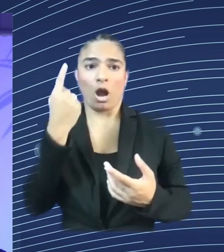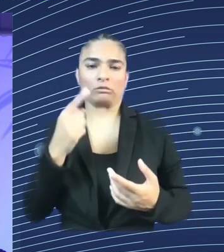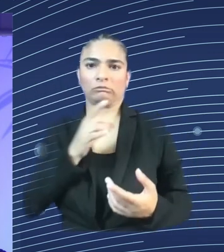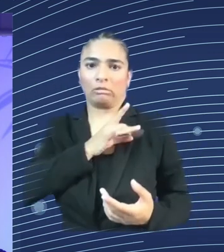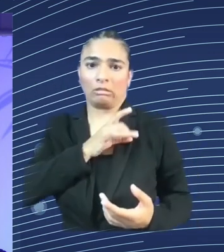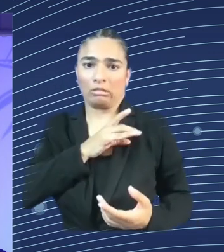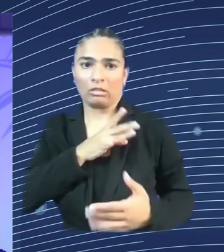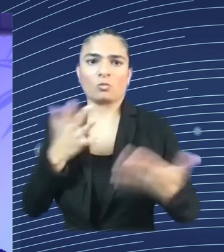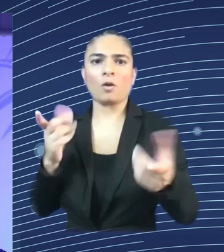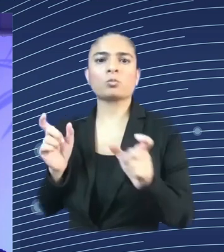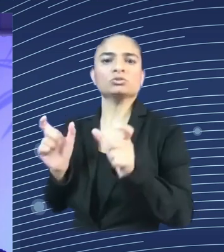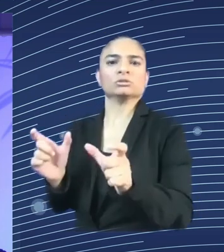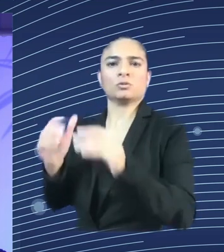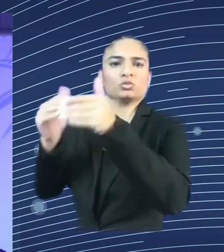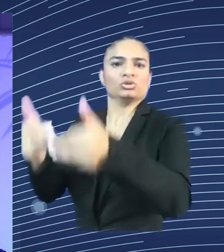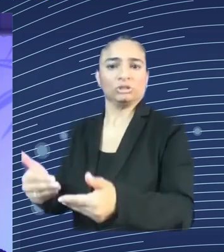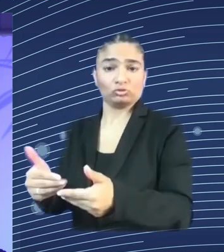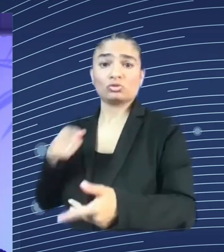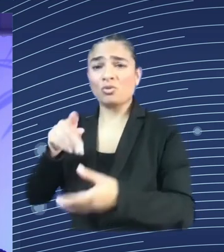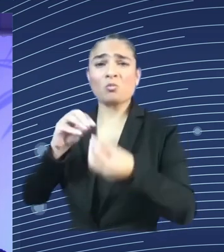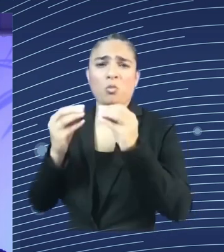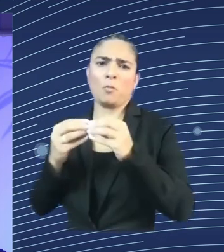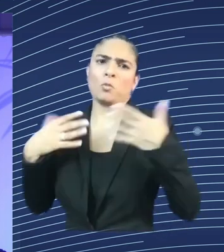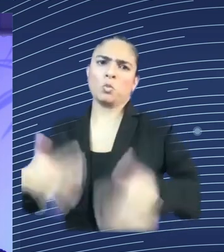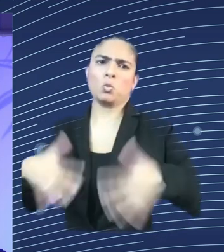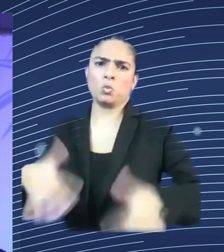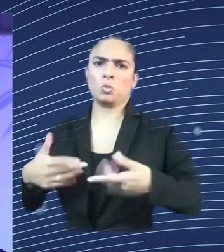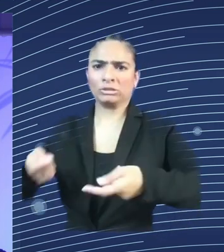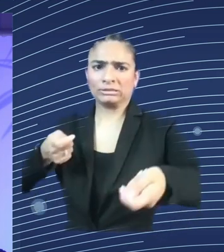personally, I think that when we...